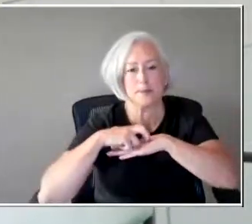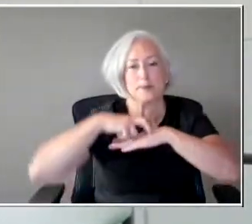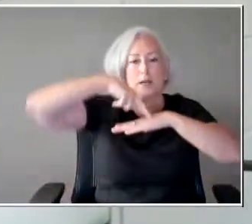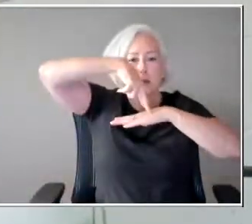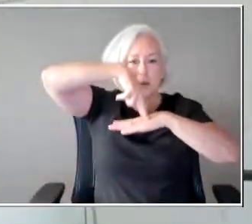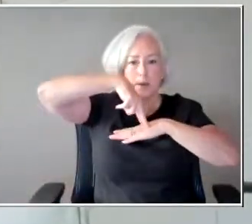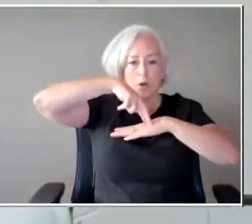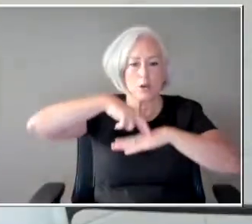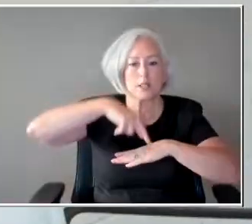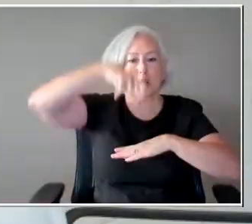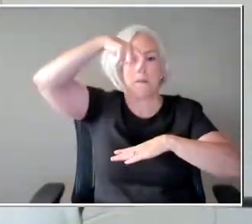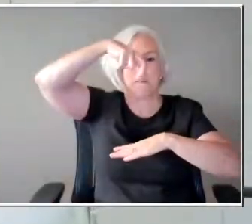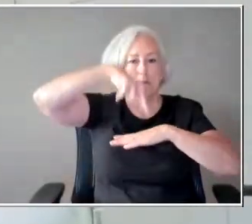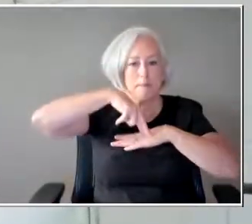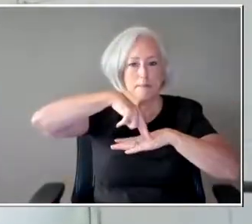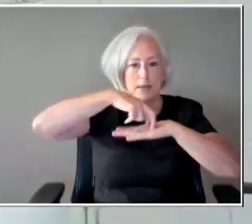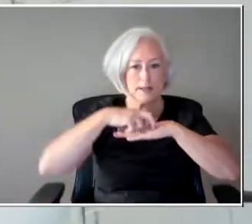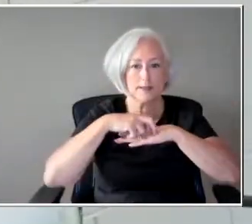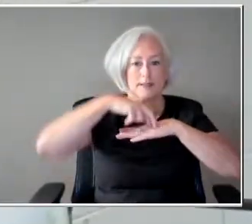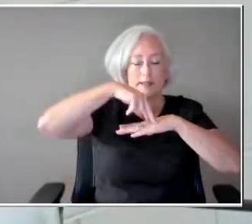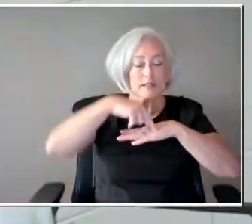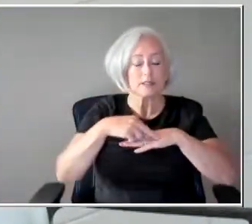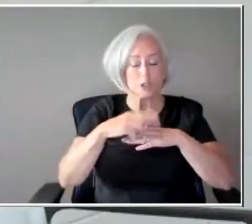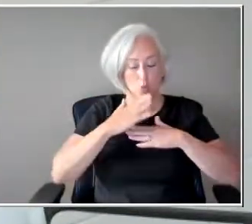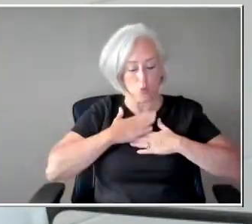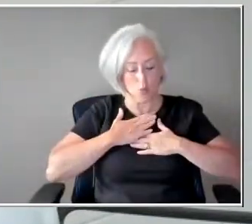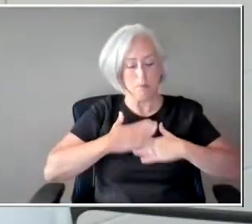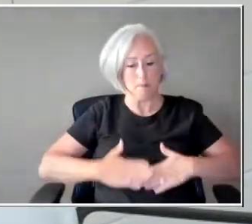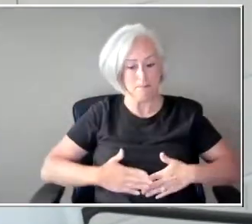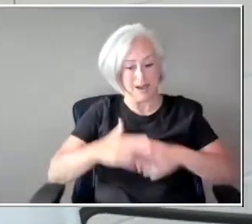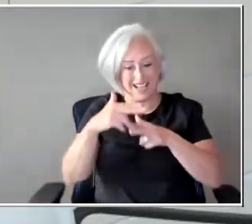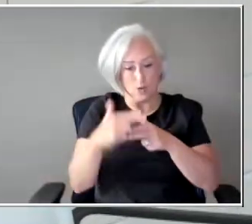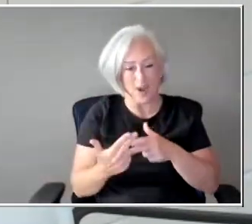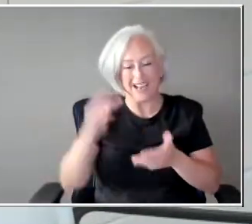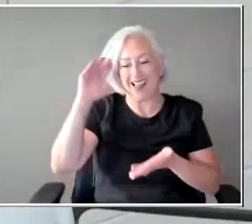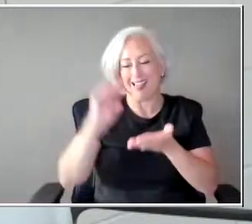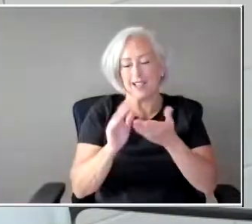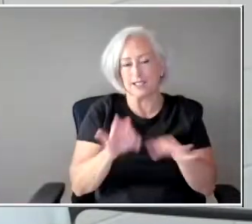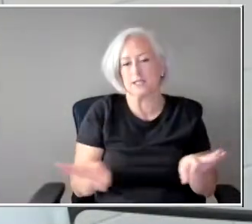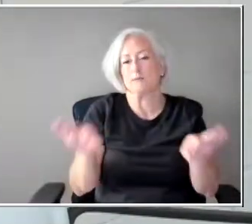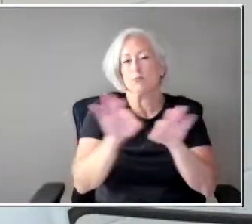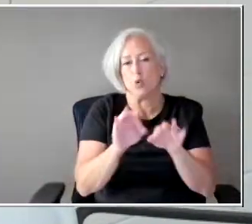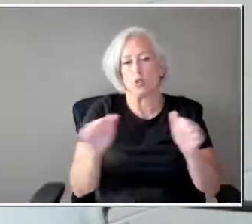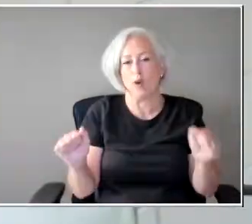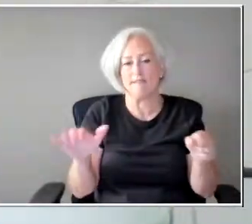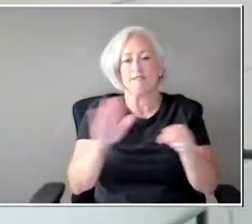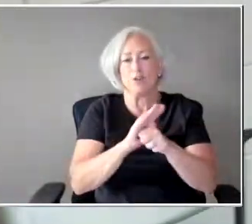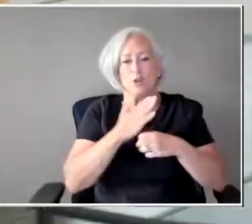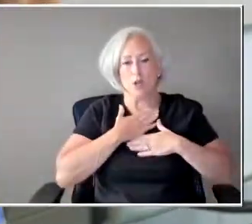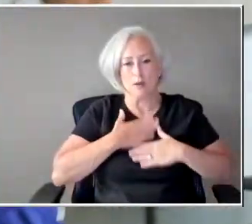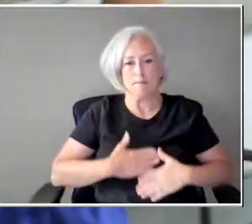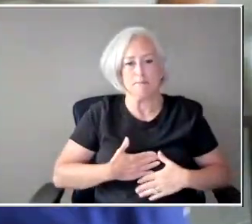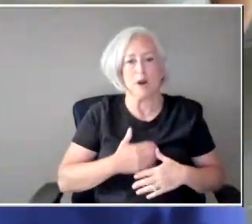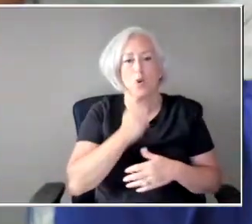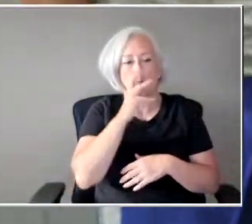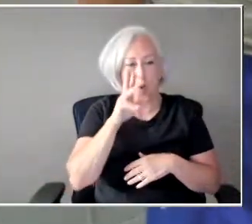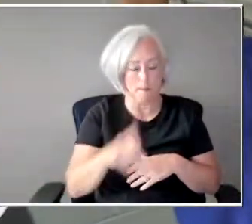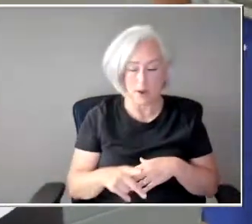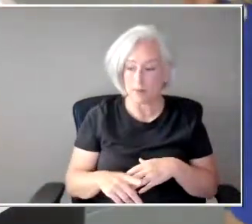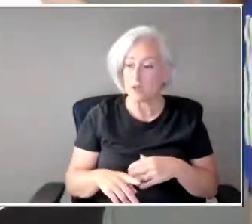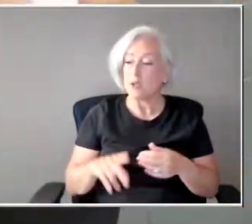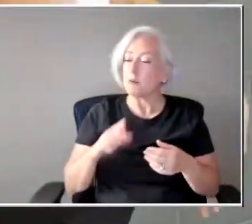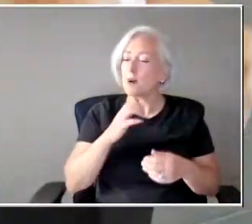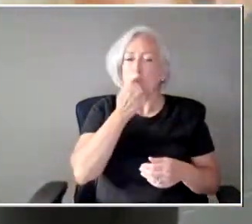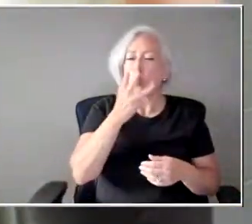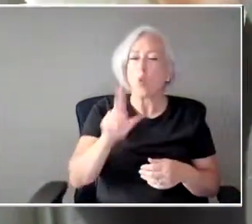weight exercise, it's less important to have that full warm-up because we're not impacting the joints. But overall warm-ups, is it about getting your heart rate up and